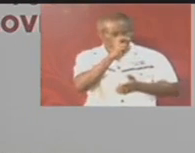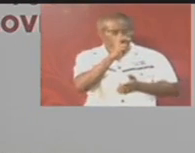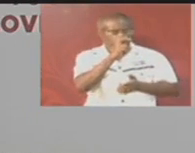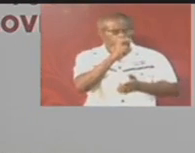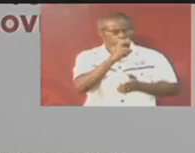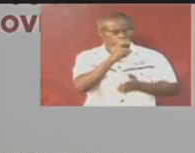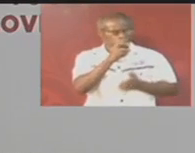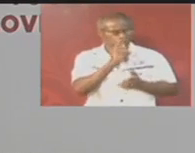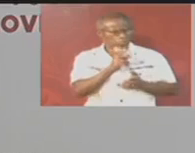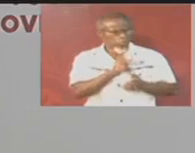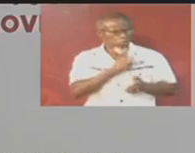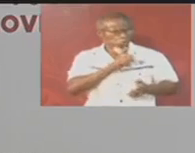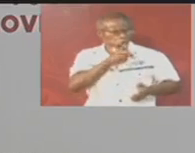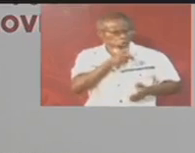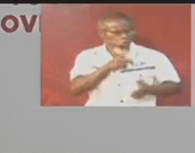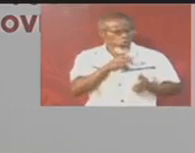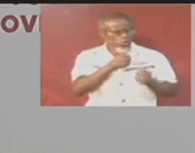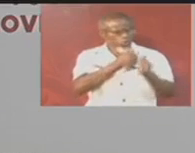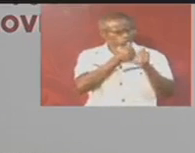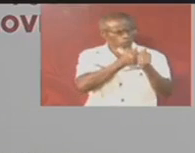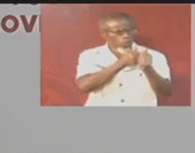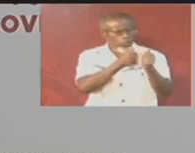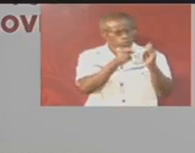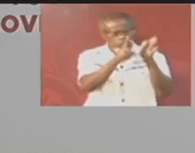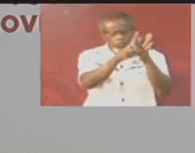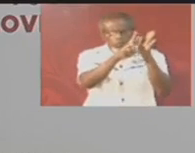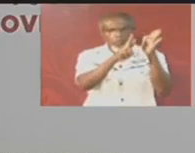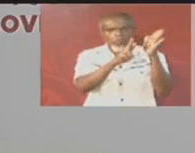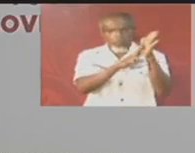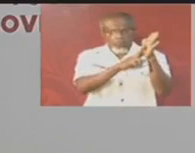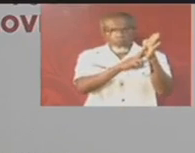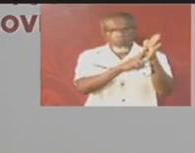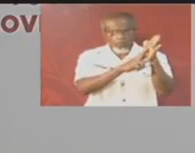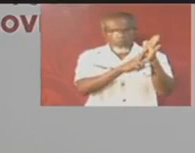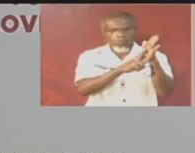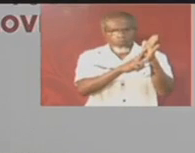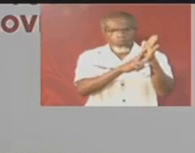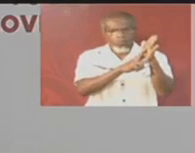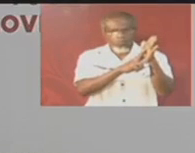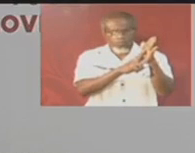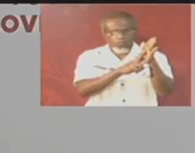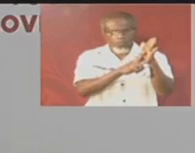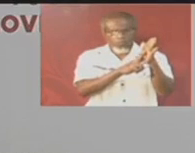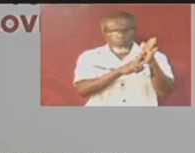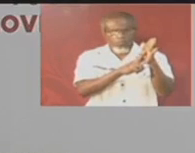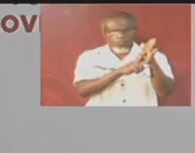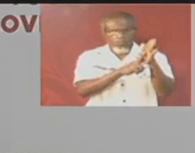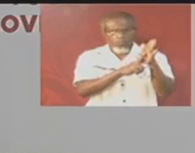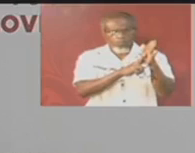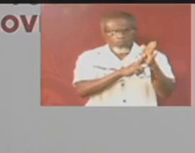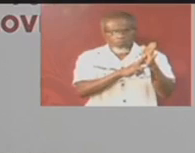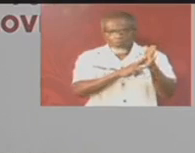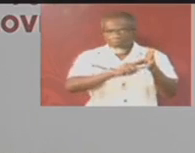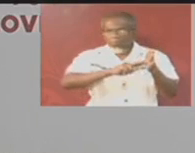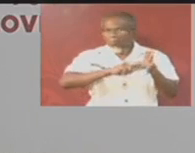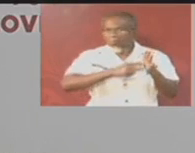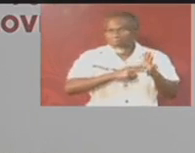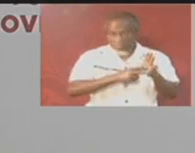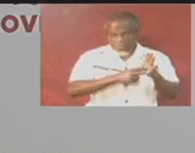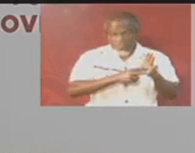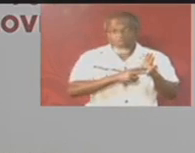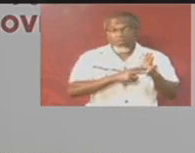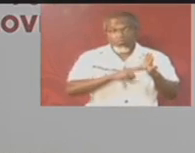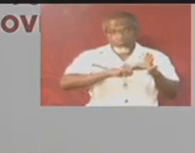the law, is securely enforced. In those circumstances,